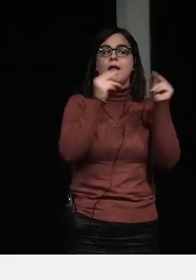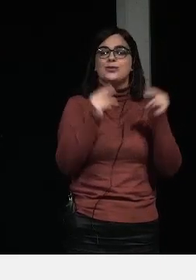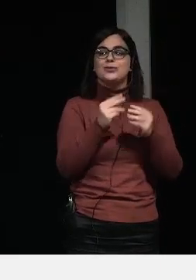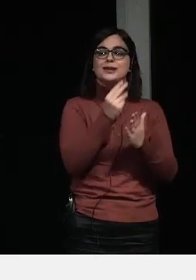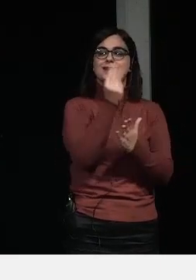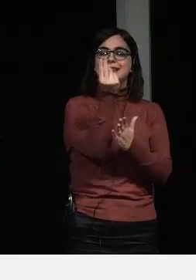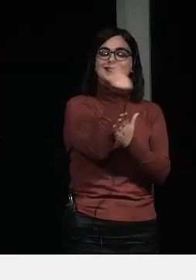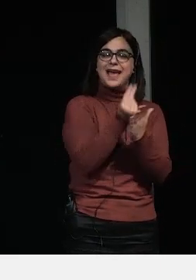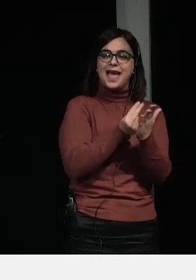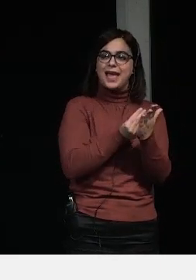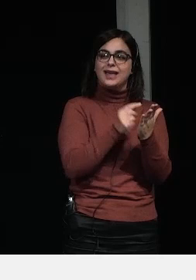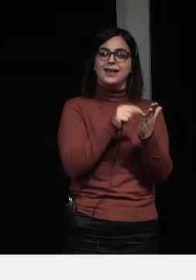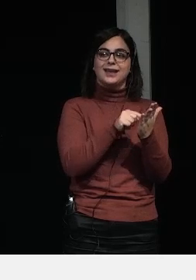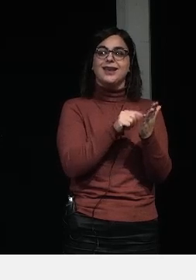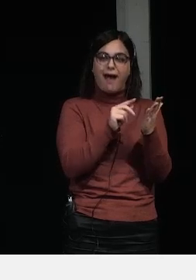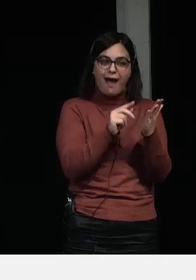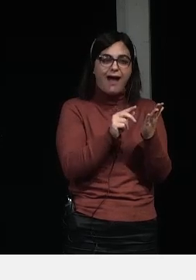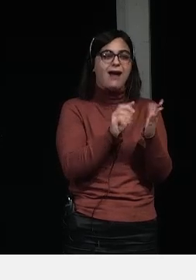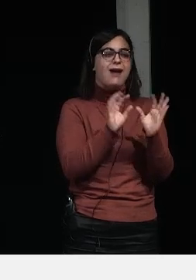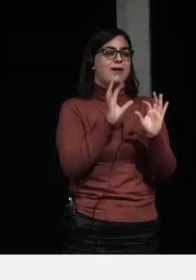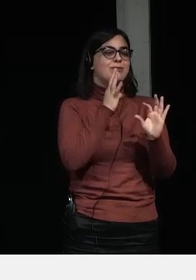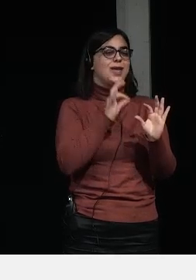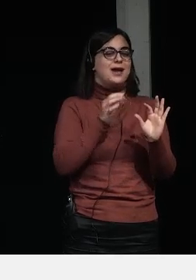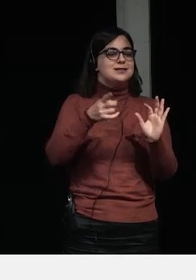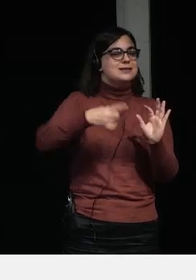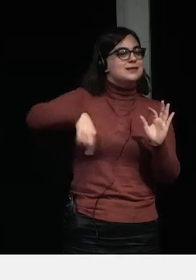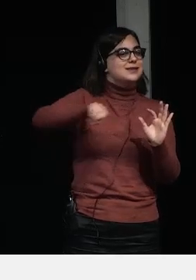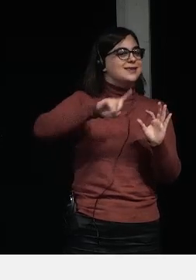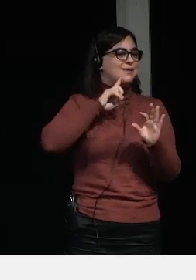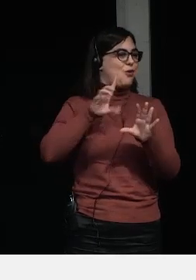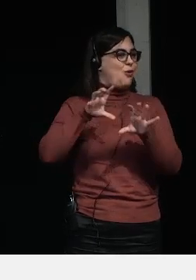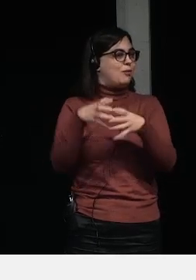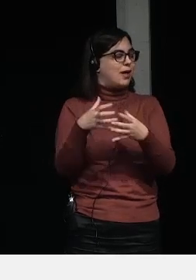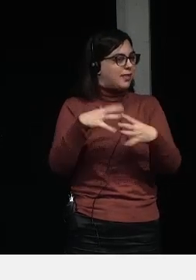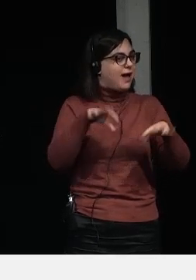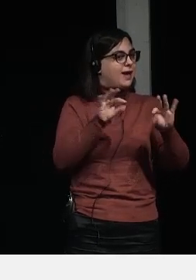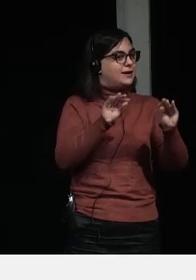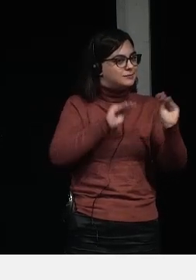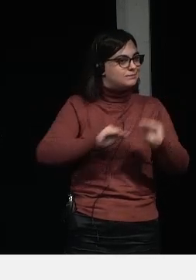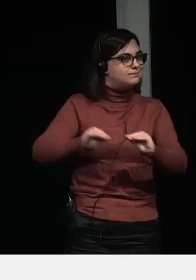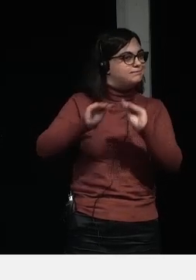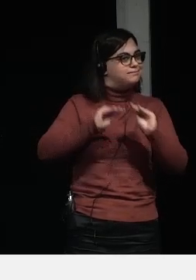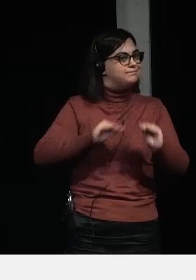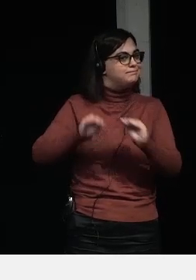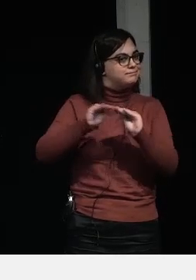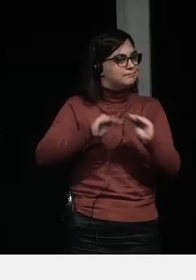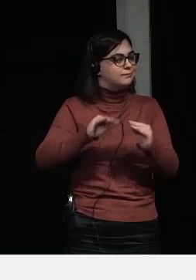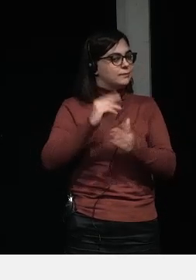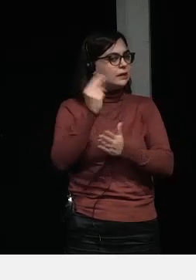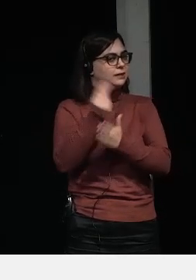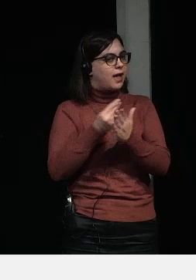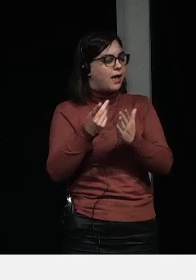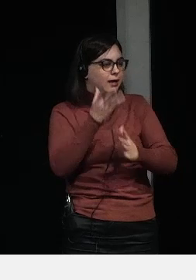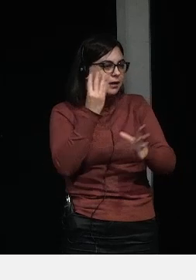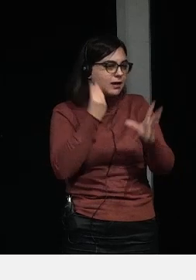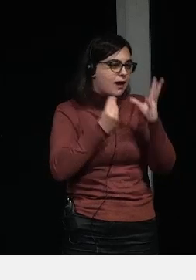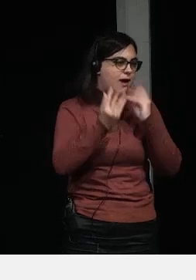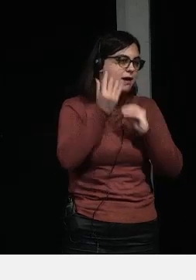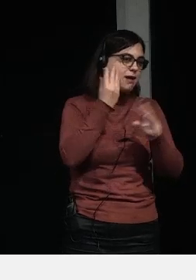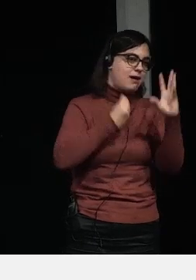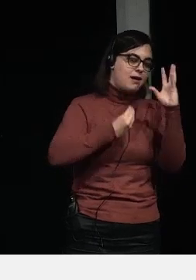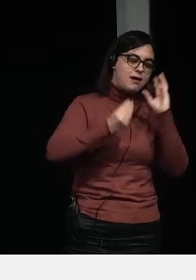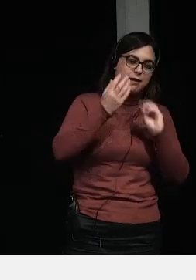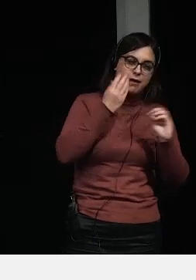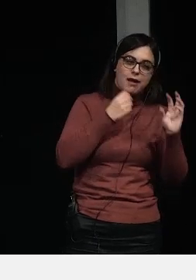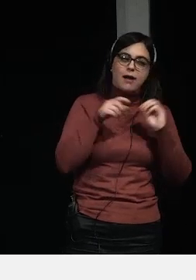recognized it in a valuable element capable of providing tools for training and new points of view. Second, thus